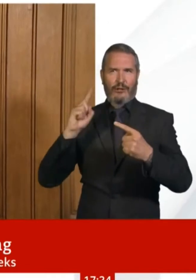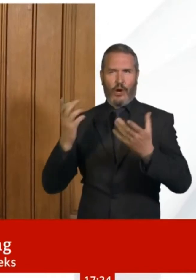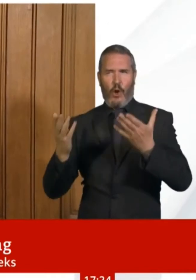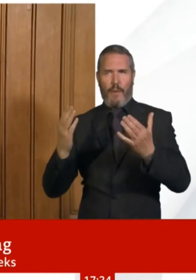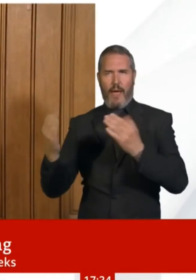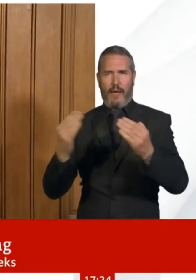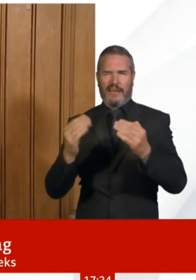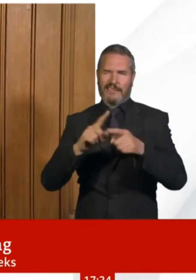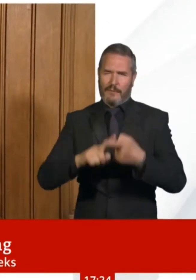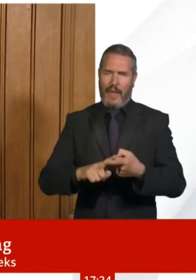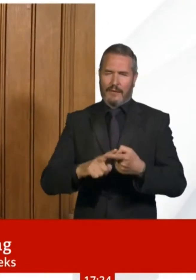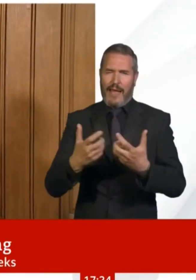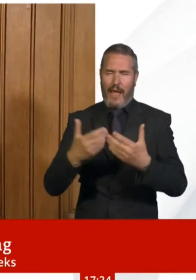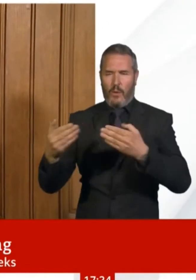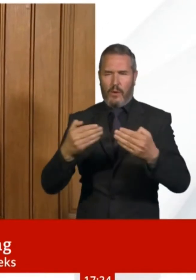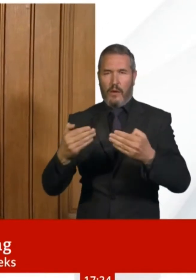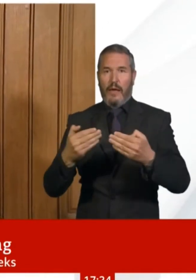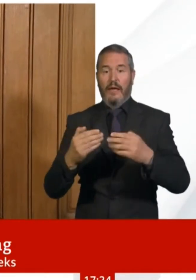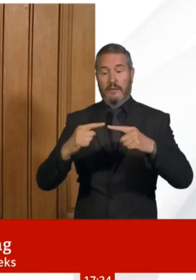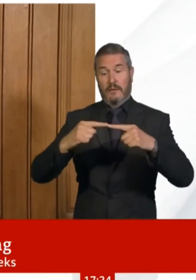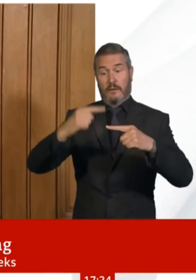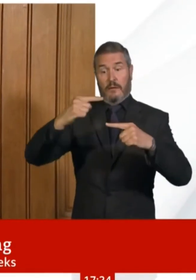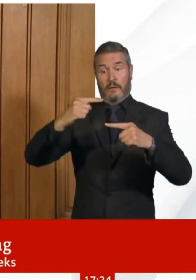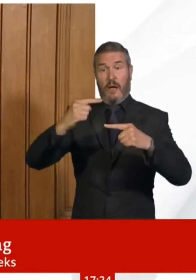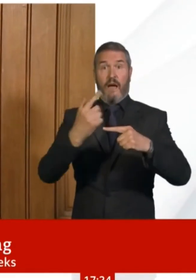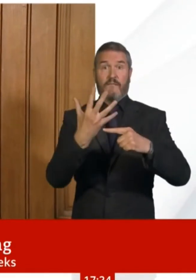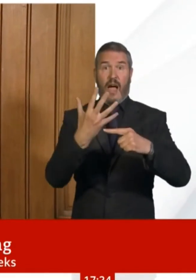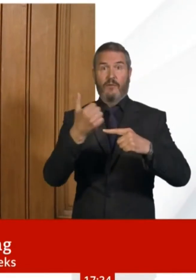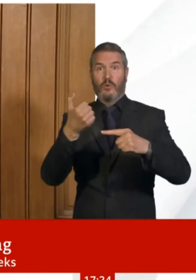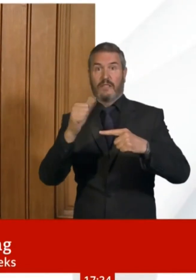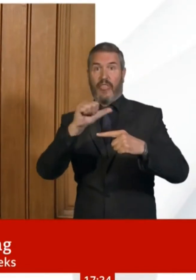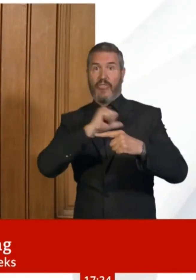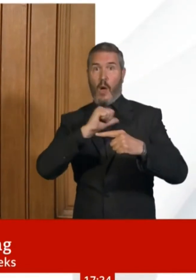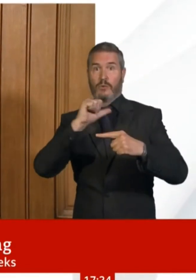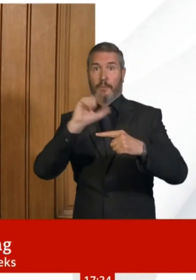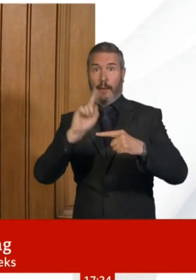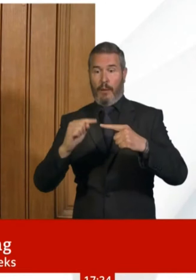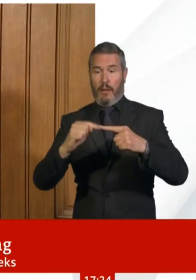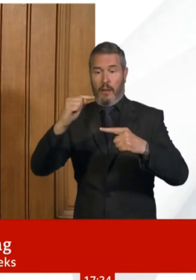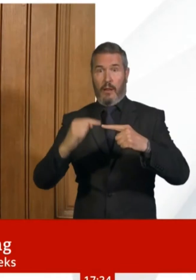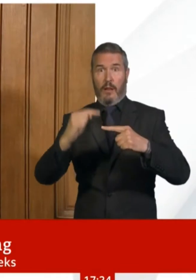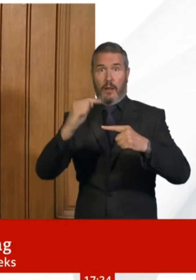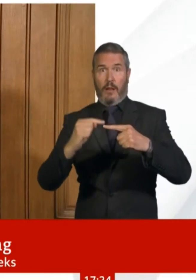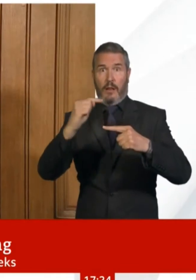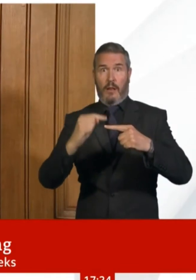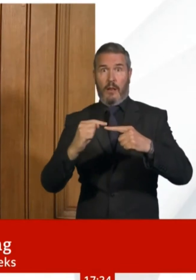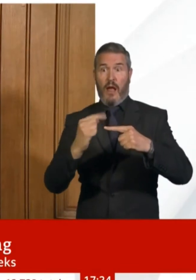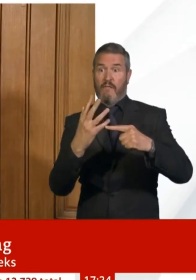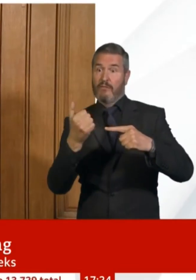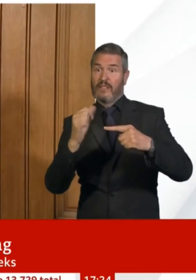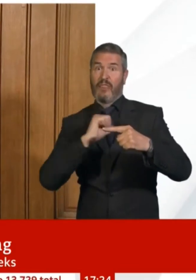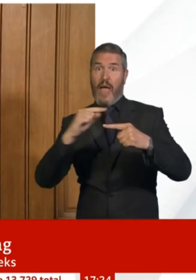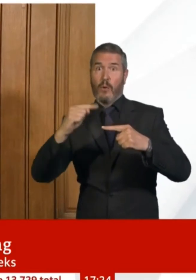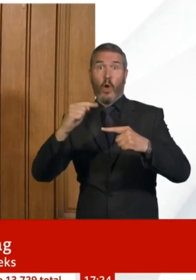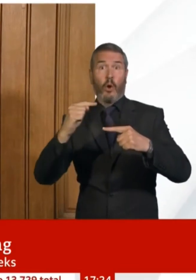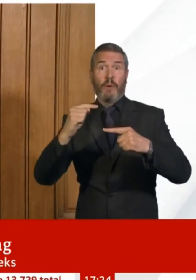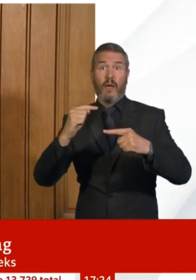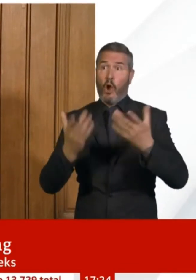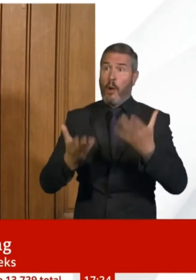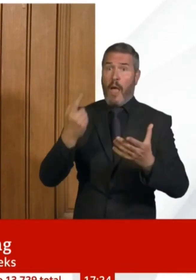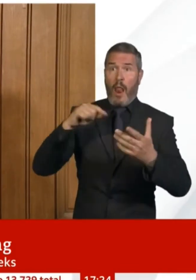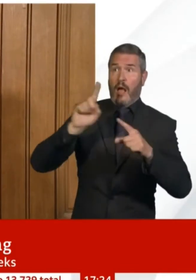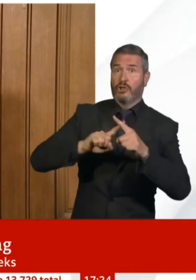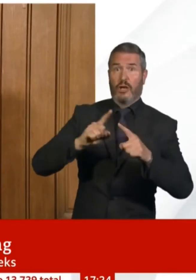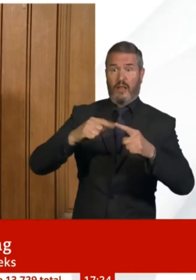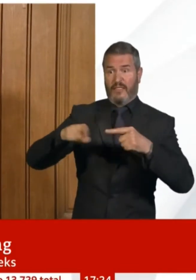year, somewhere between 5,000 and 6,000 people. Now, there's a gap between those. Now, that could be just random variation, but one